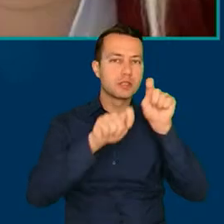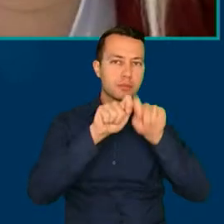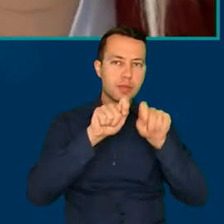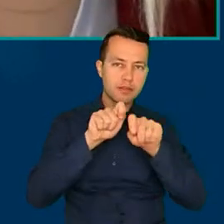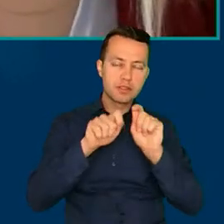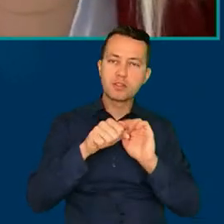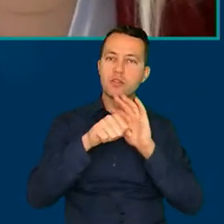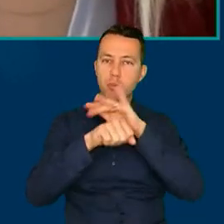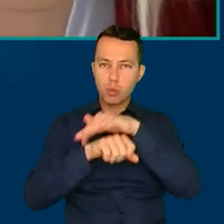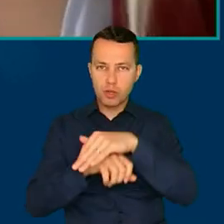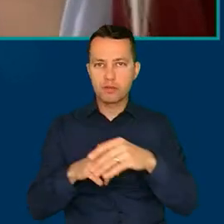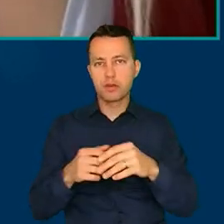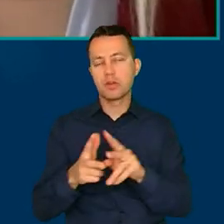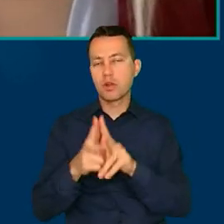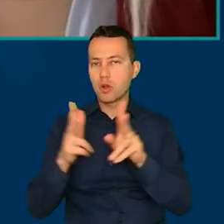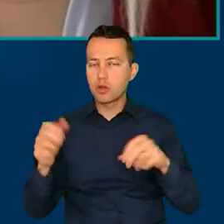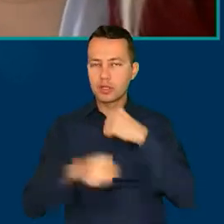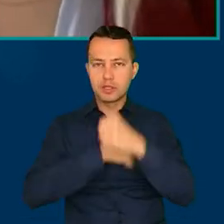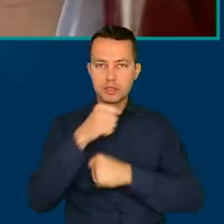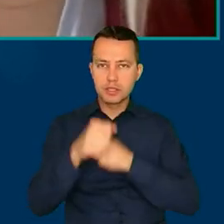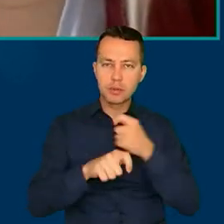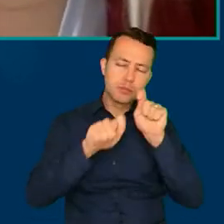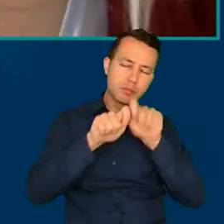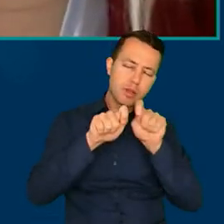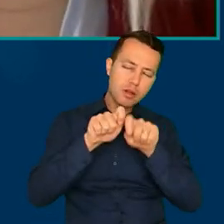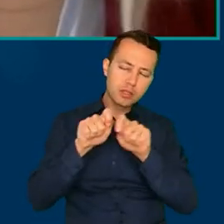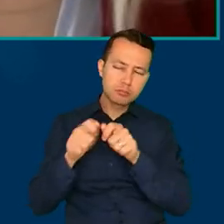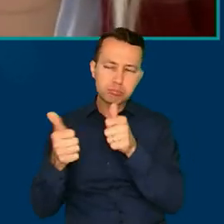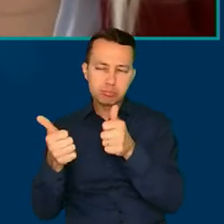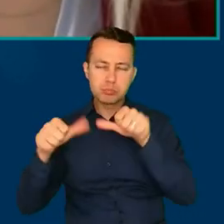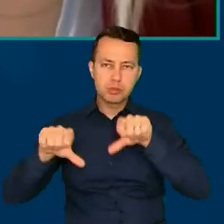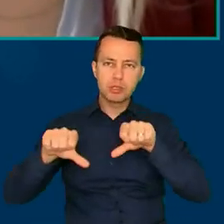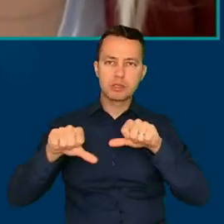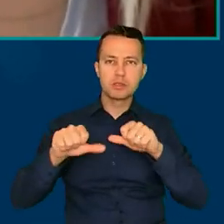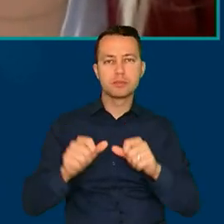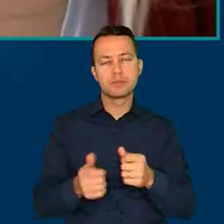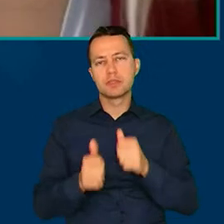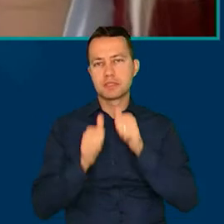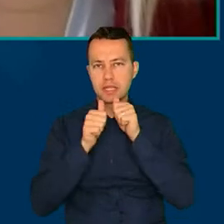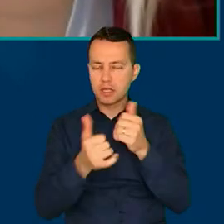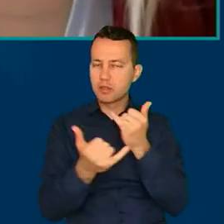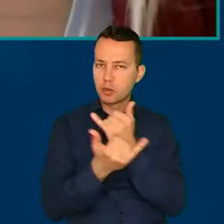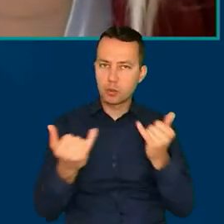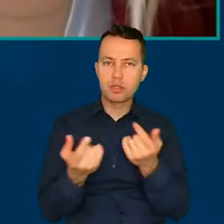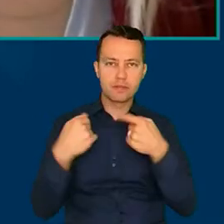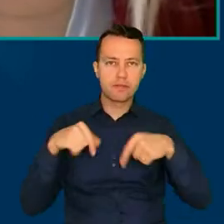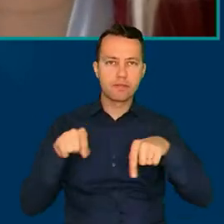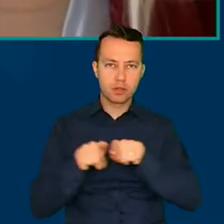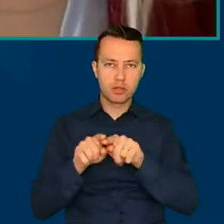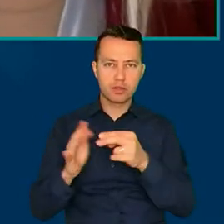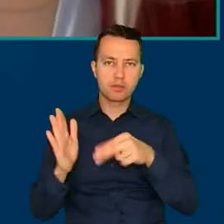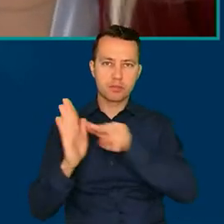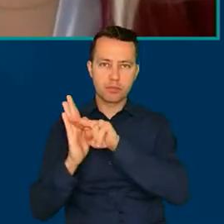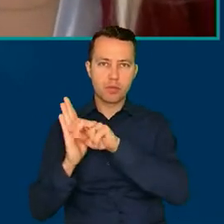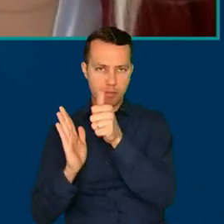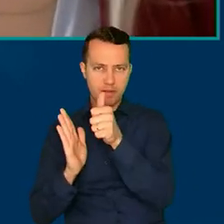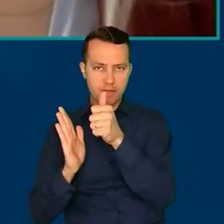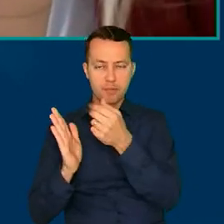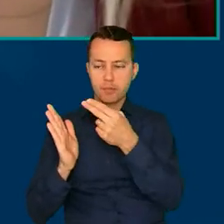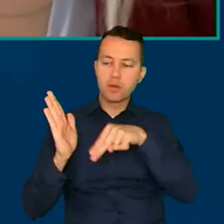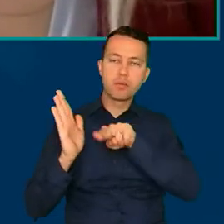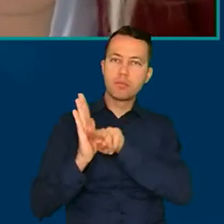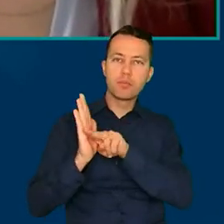action appropriately. The second is sustainability disclosures, and this is the CSRD has already been mentioned a few times. We're